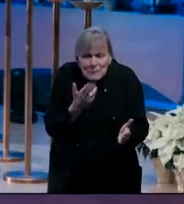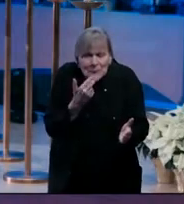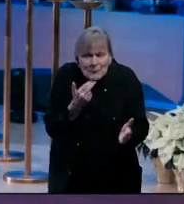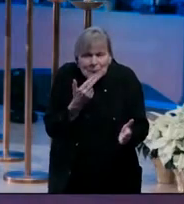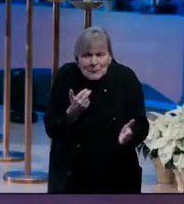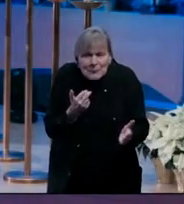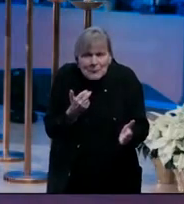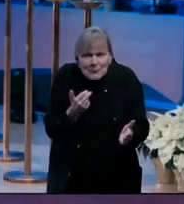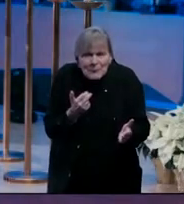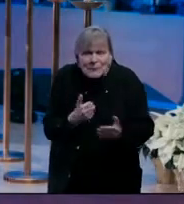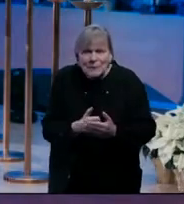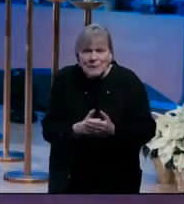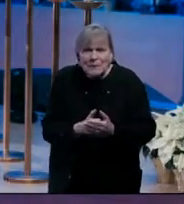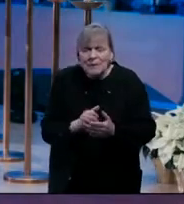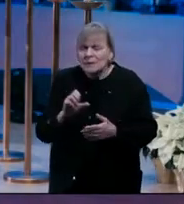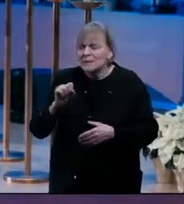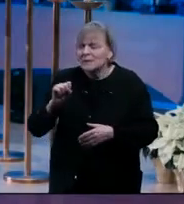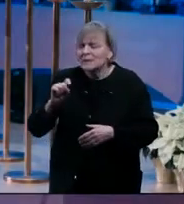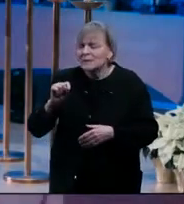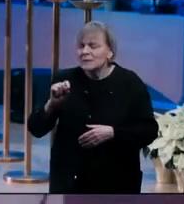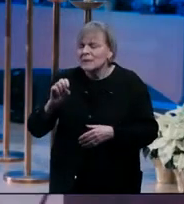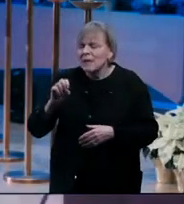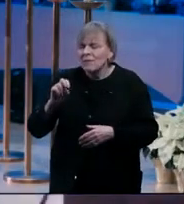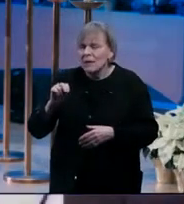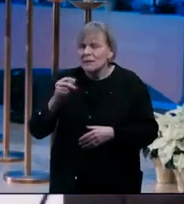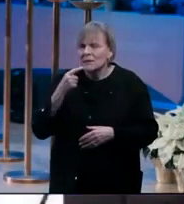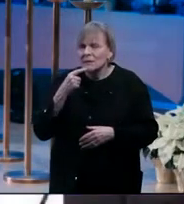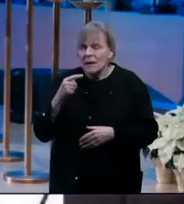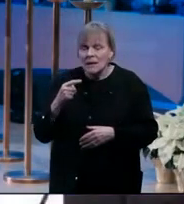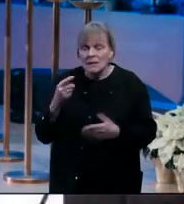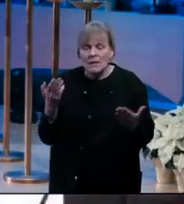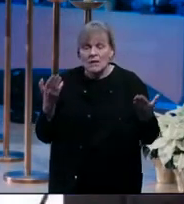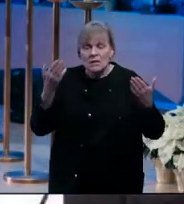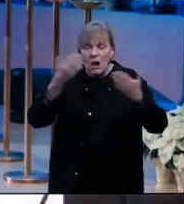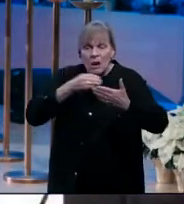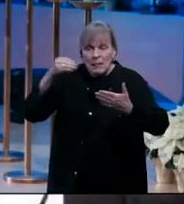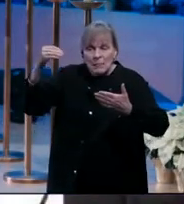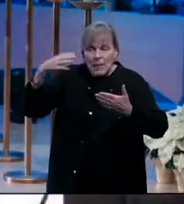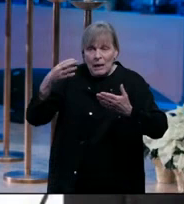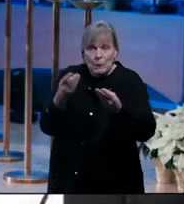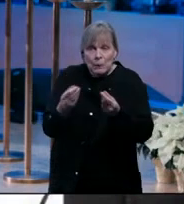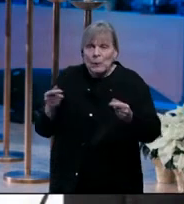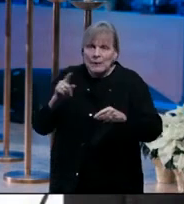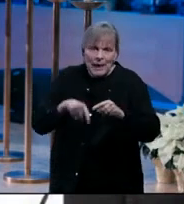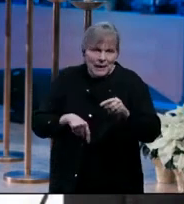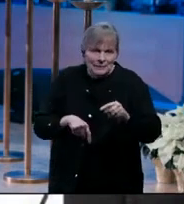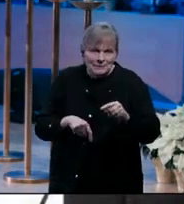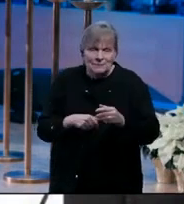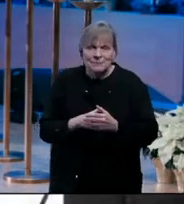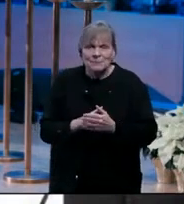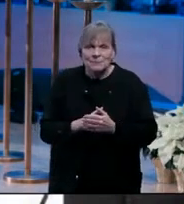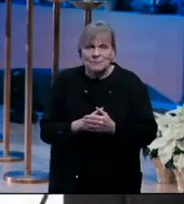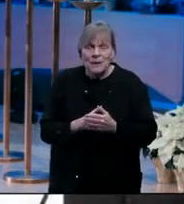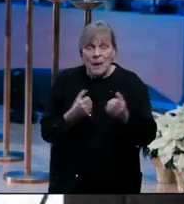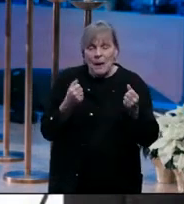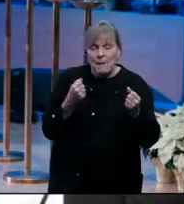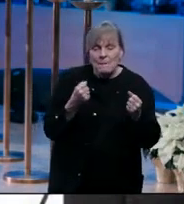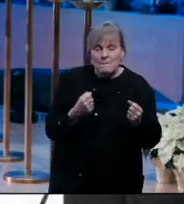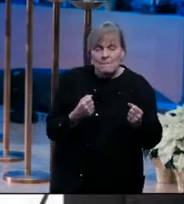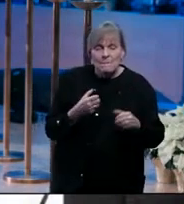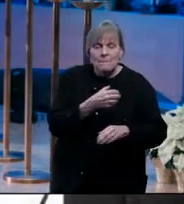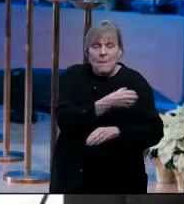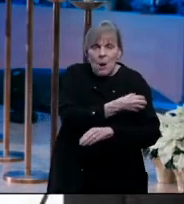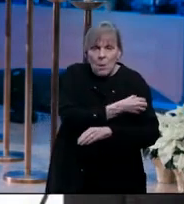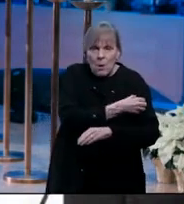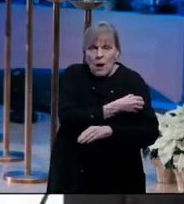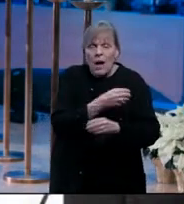I love how Stephen Verney says it. The light that shines in the darkness could not be extinguished by the powers of hatred, envy, lies,